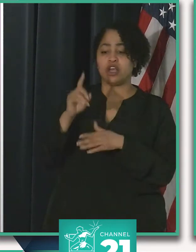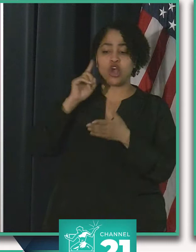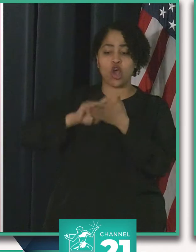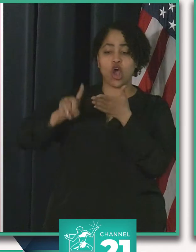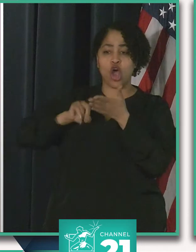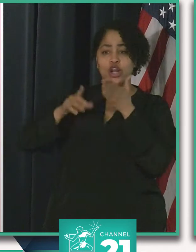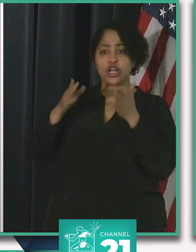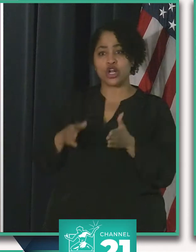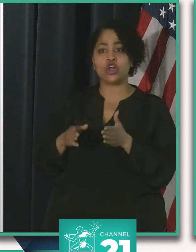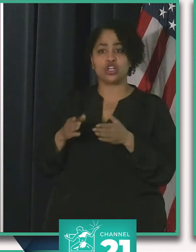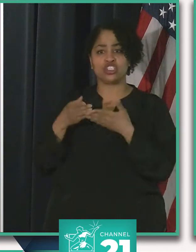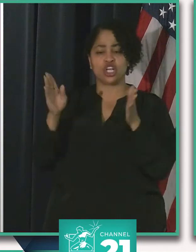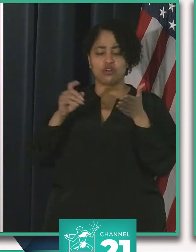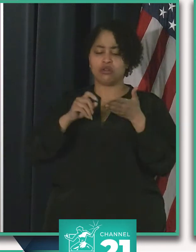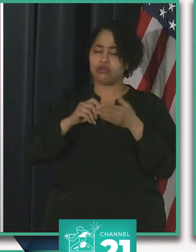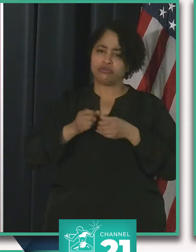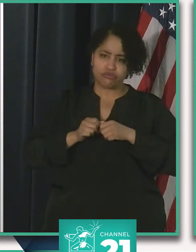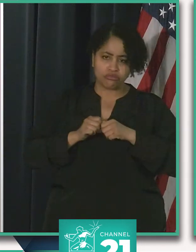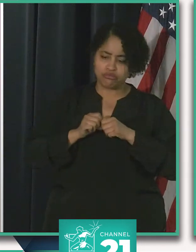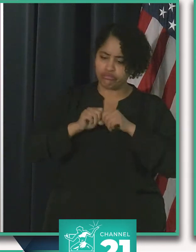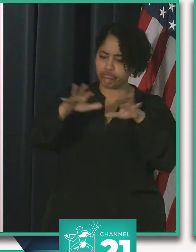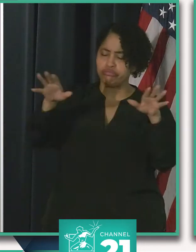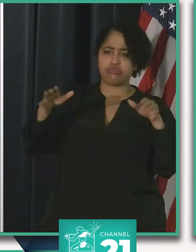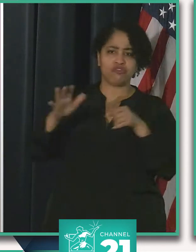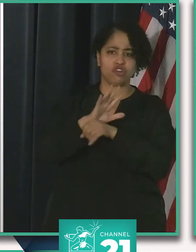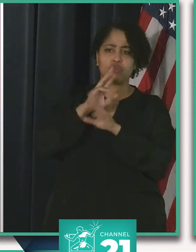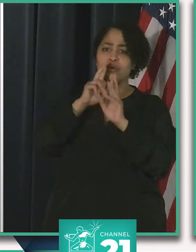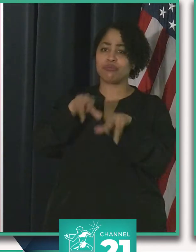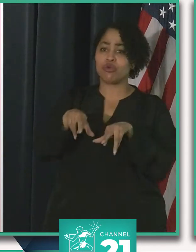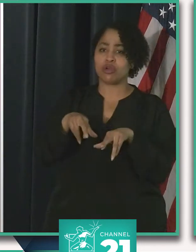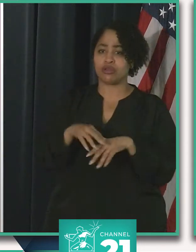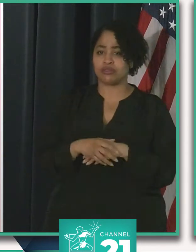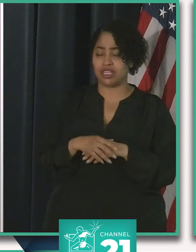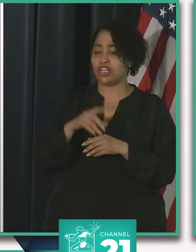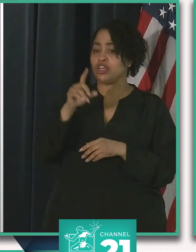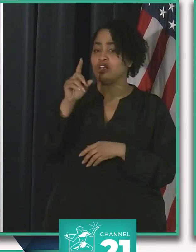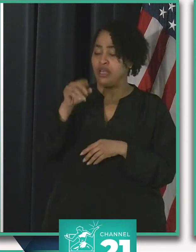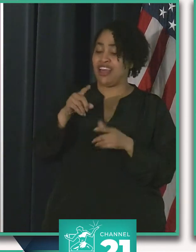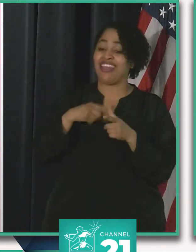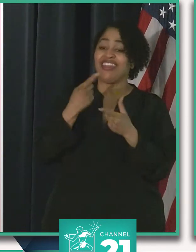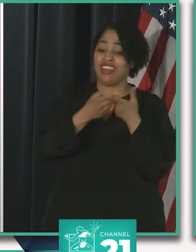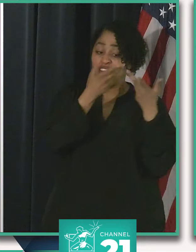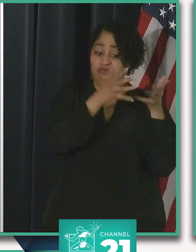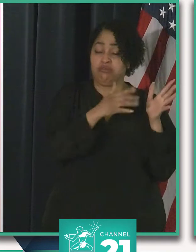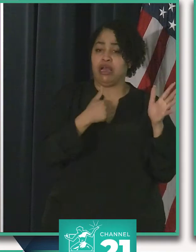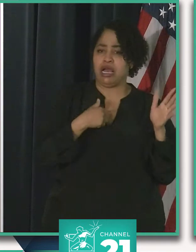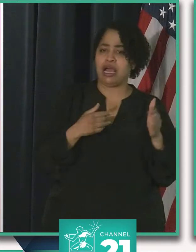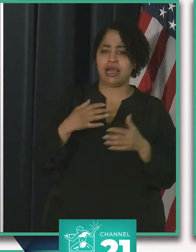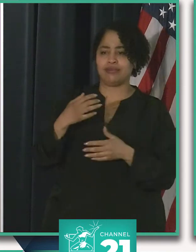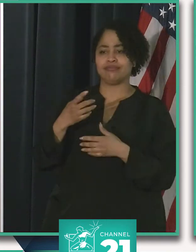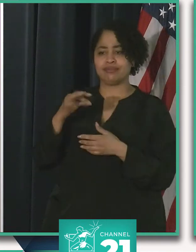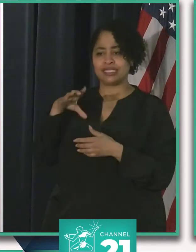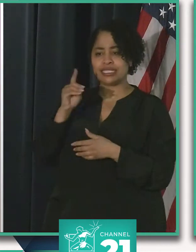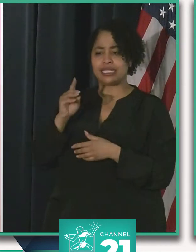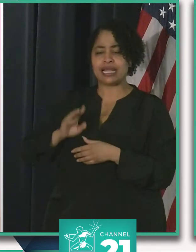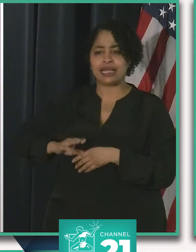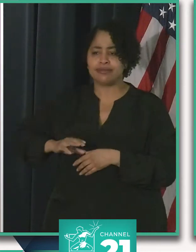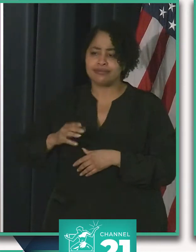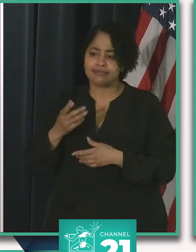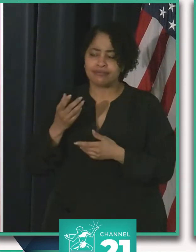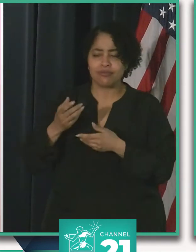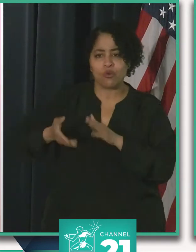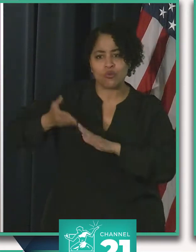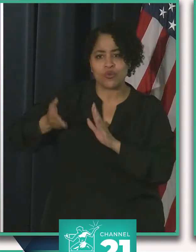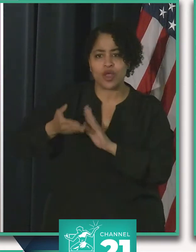a full report on this. In 2013, I campaigned against the overassessments in every corner of this city. And